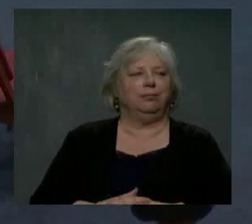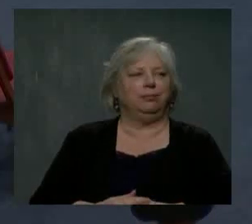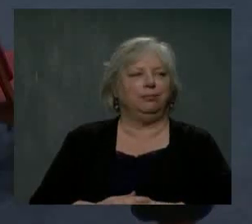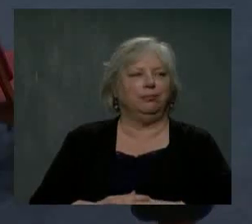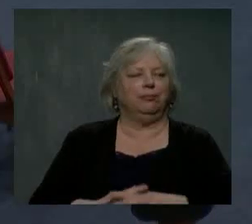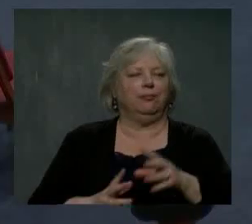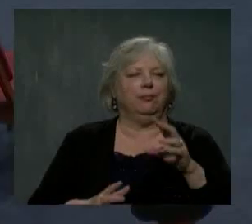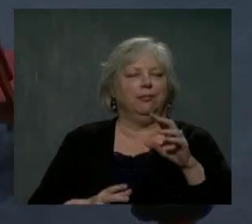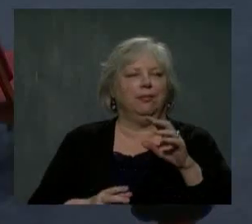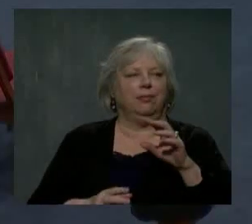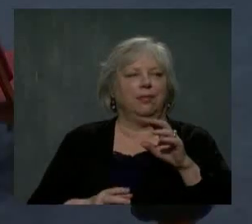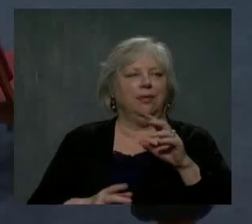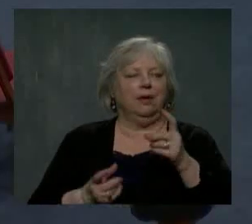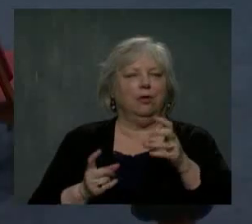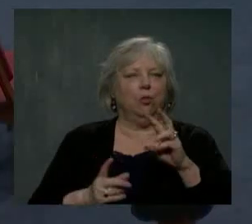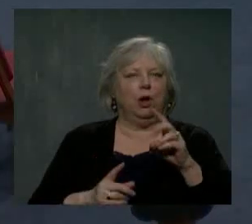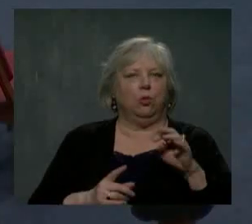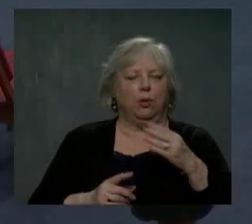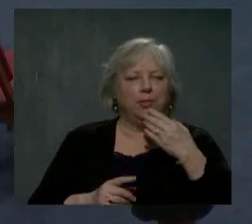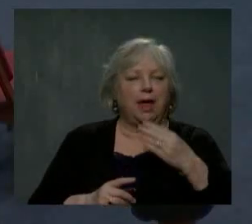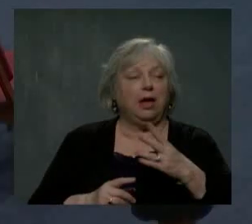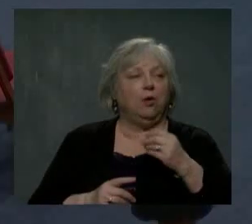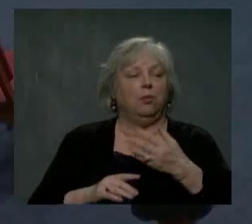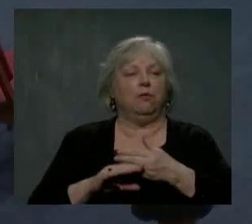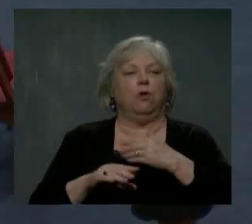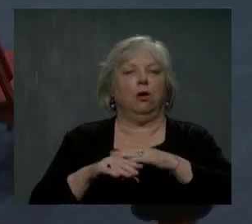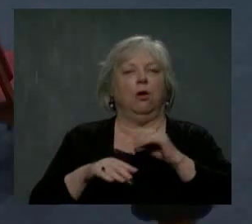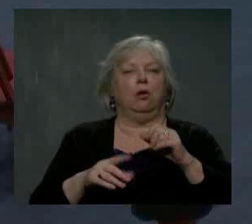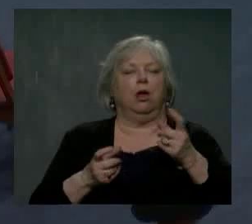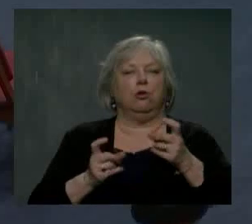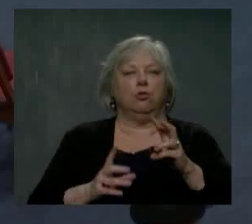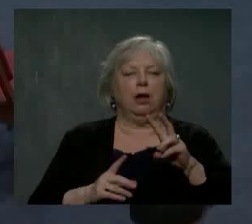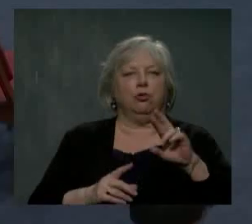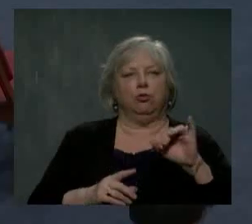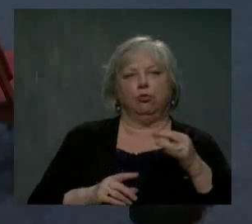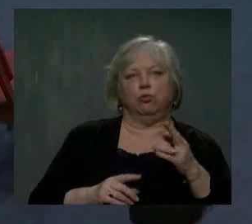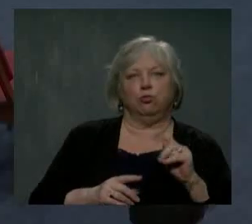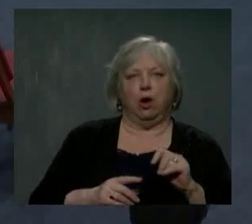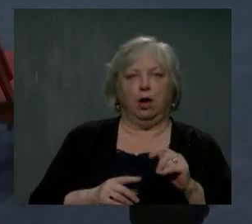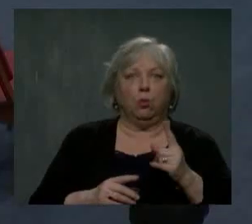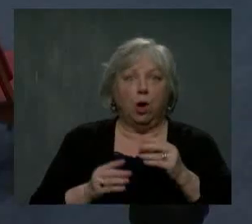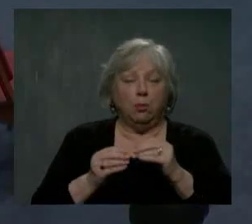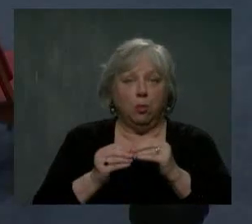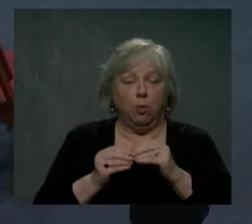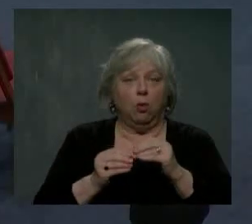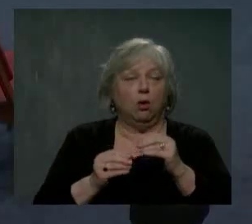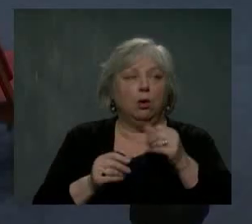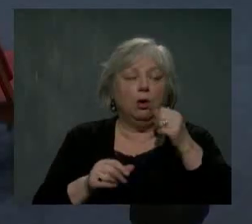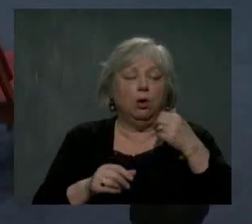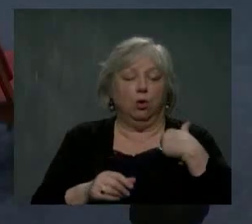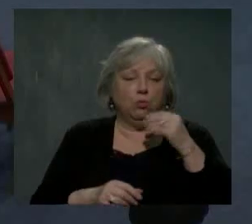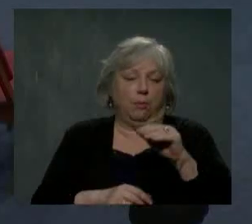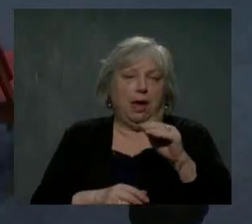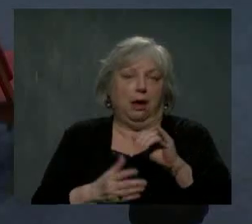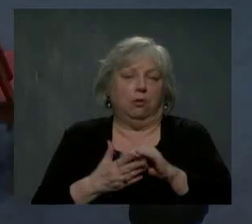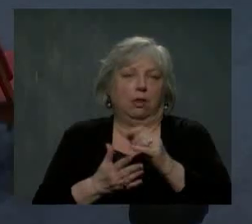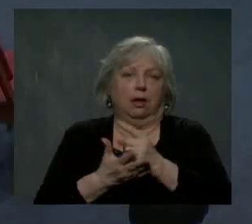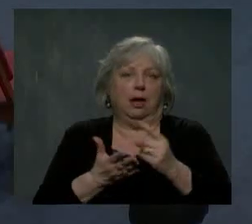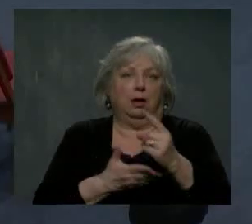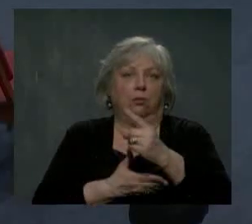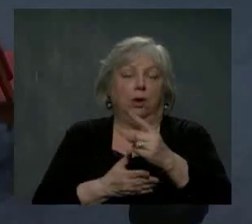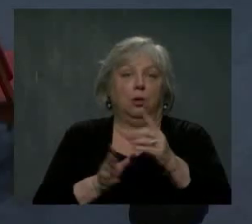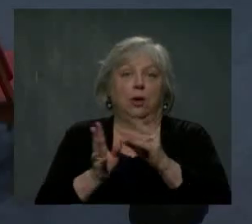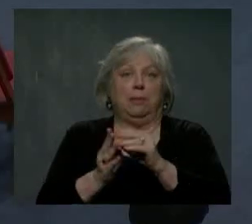Thank you. And before I call on Director Wright, just one more reminder that we meet next week on Monday,